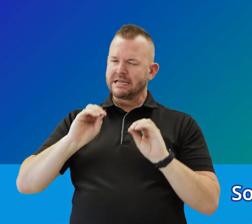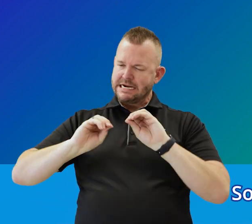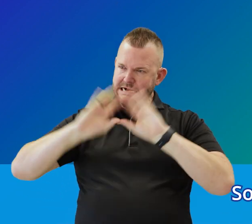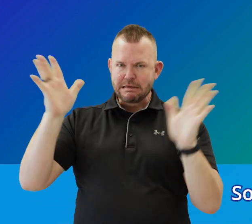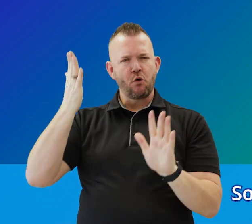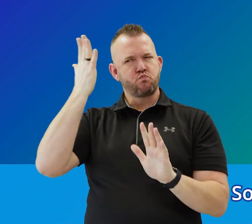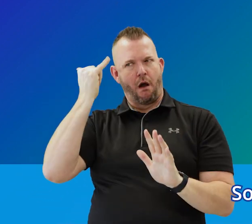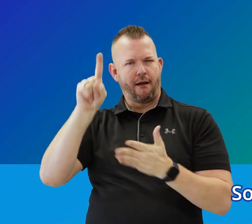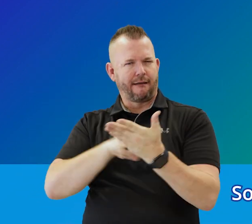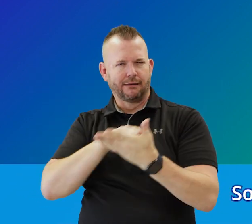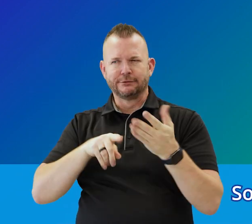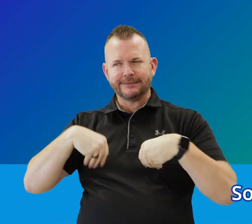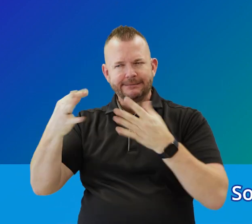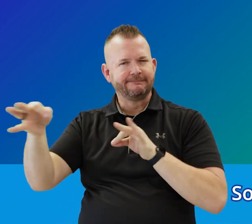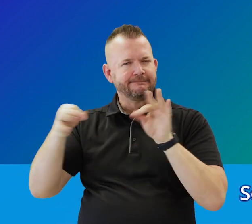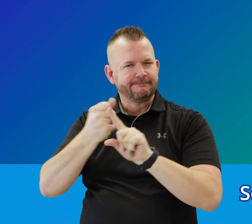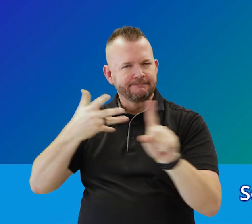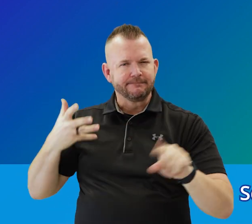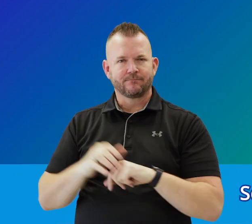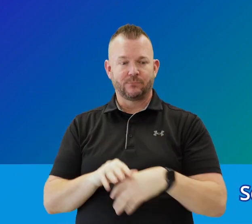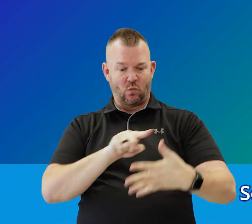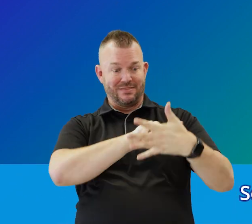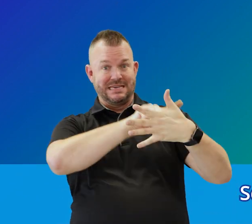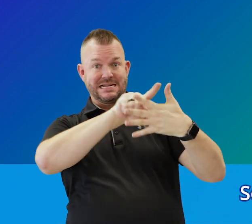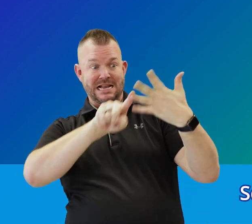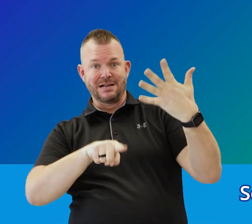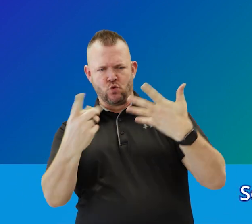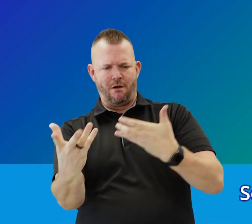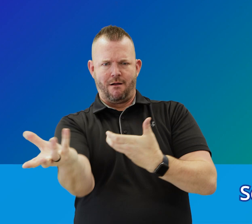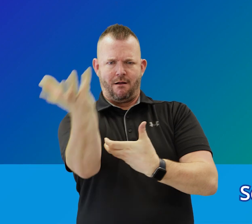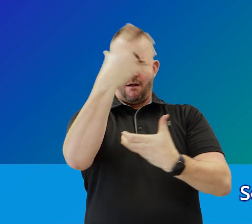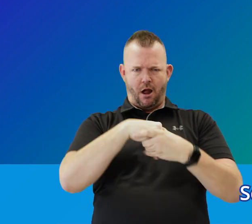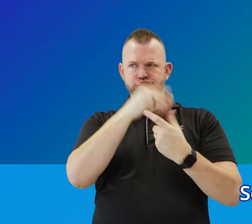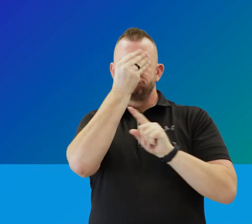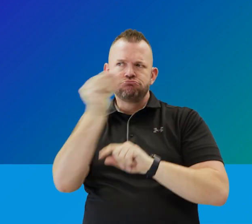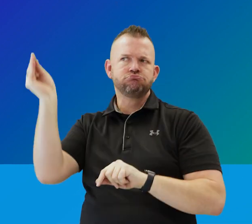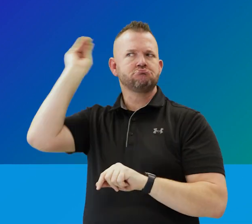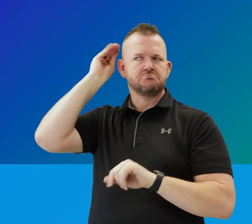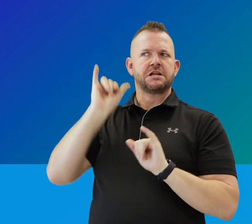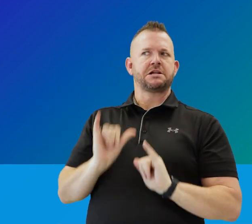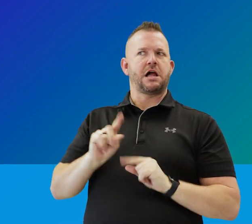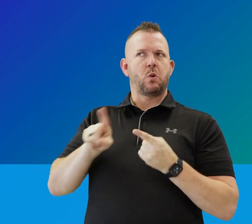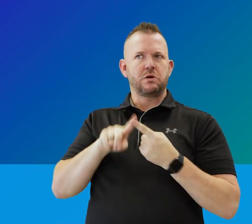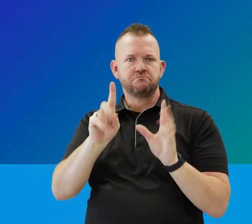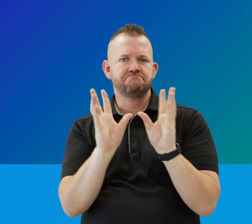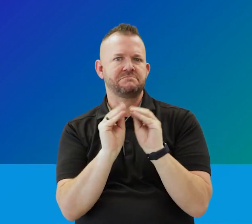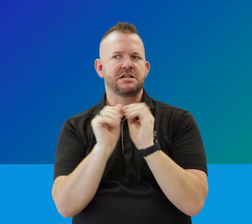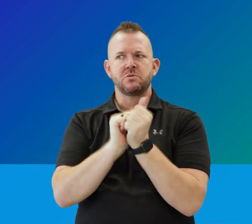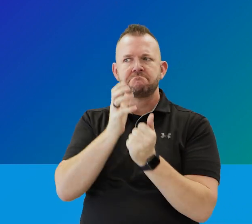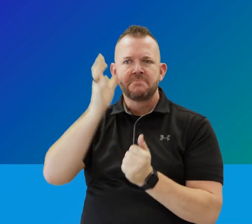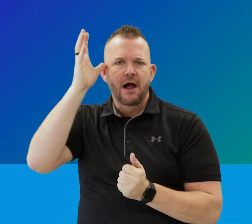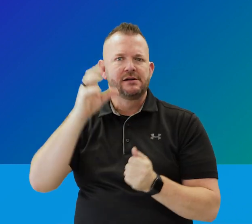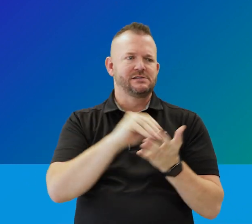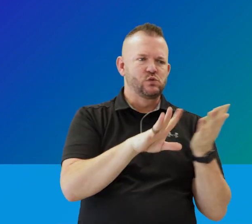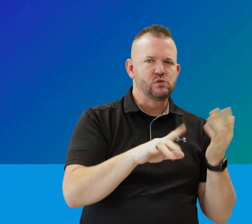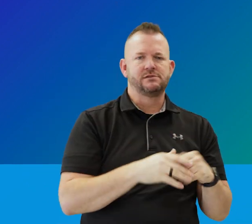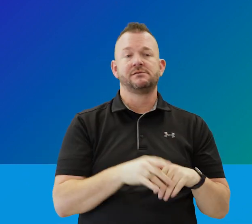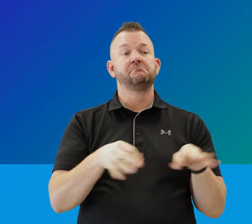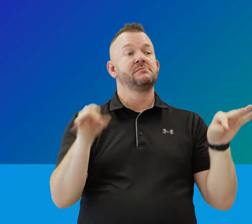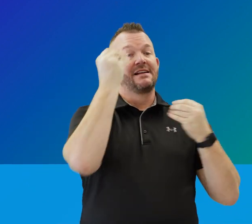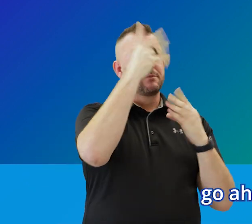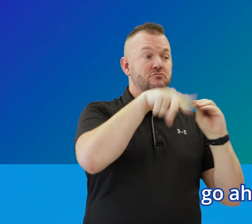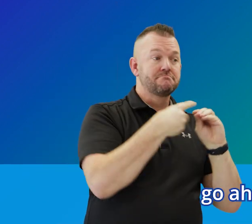be taken seriously. So keep these 5 tips in mind. And for more information on language